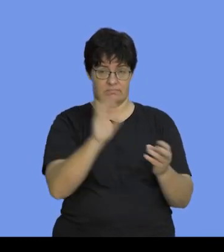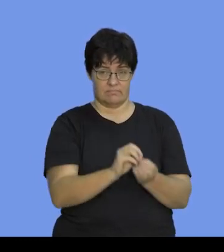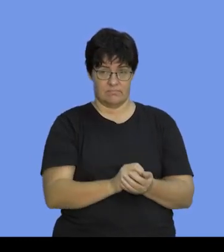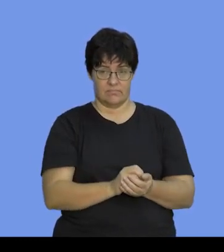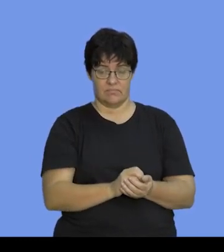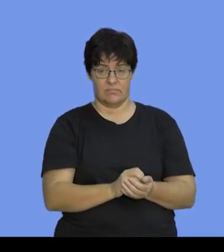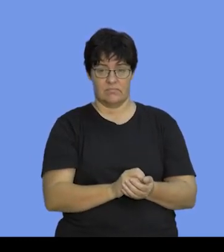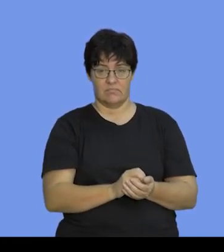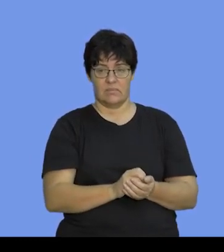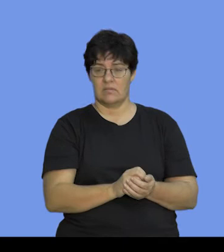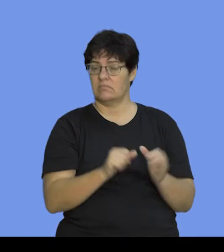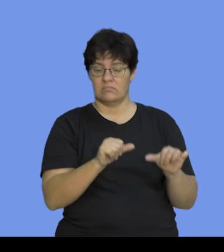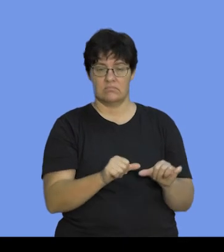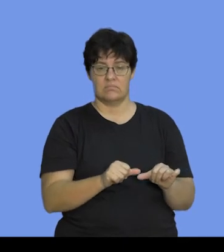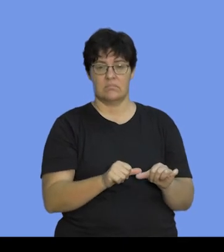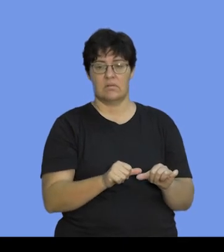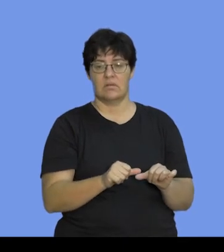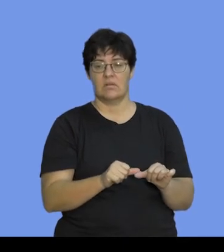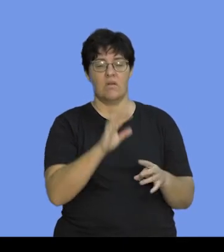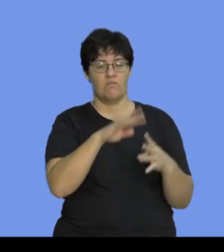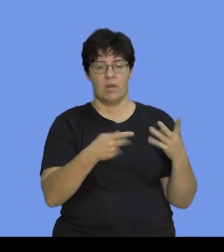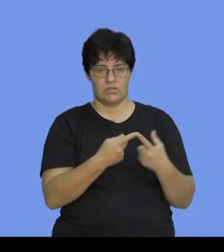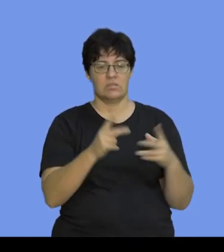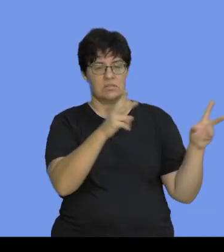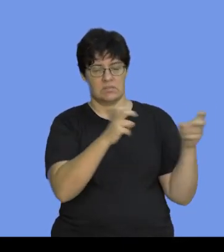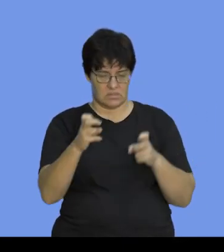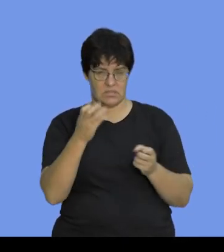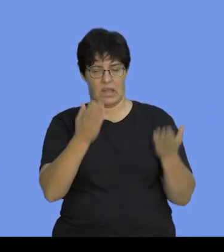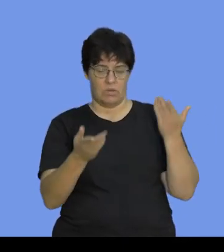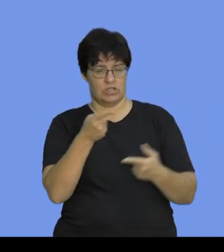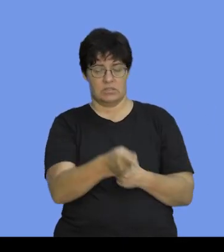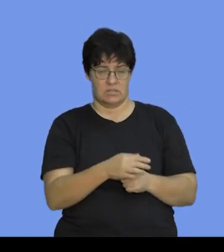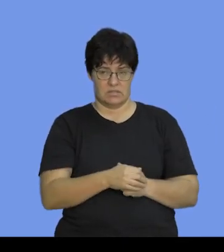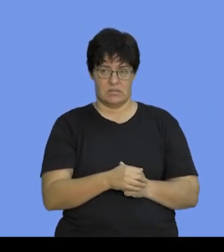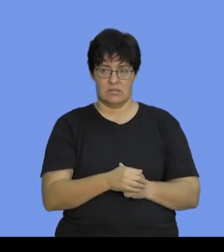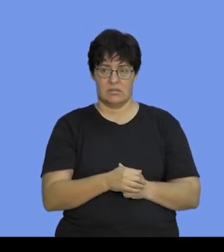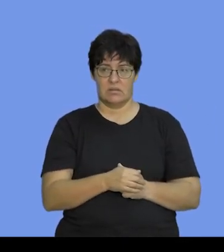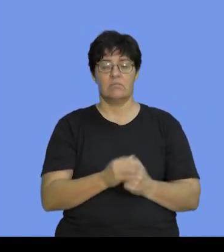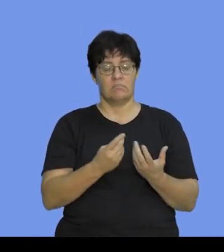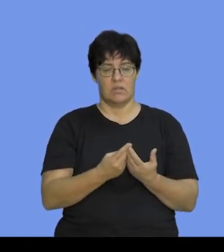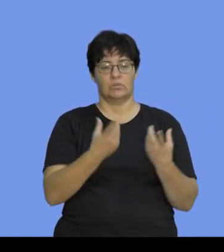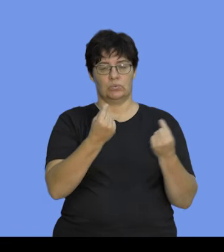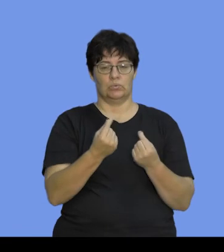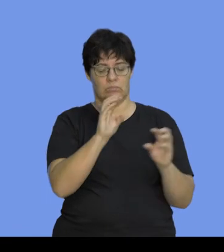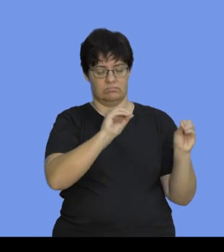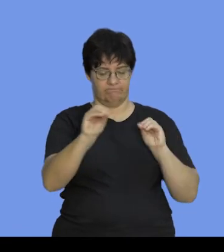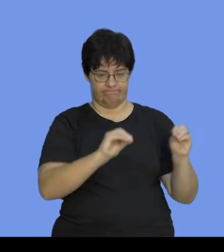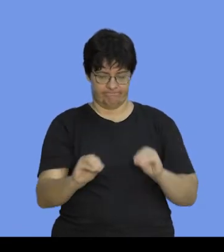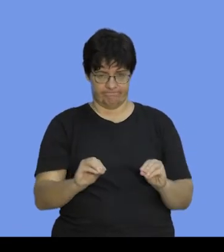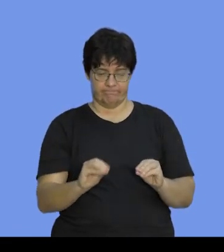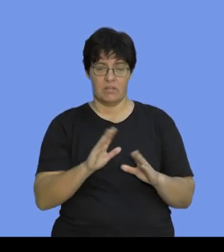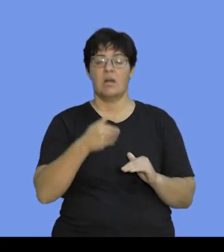you do not have to carry out the subject of the formula, just copy the equation as it is and then do the necessary